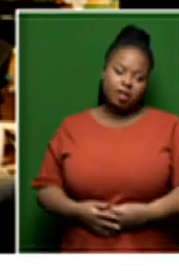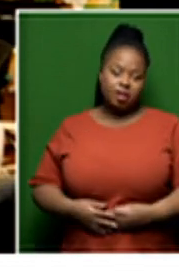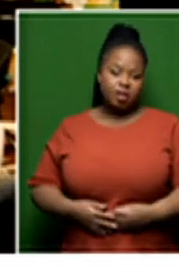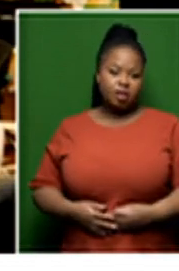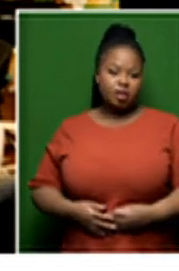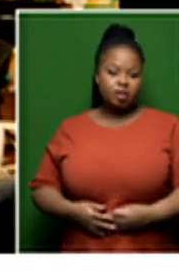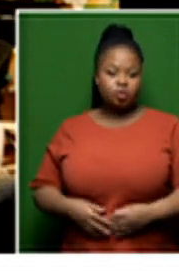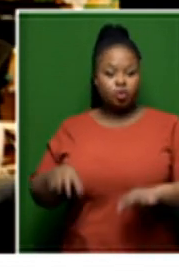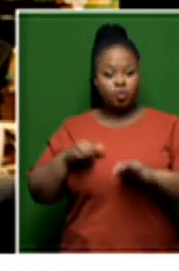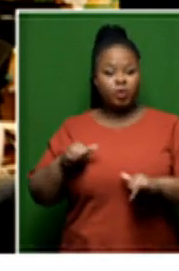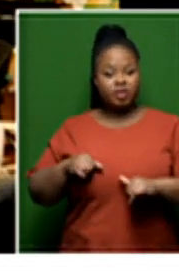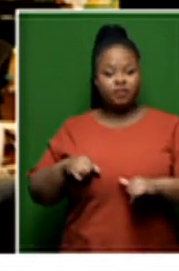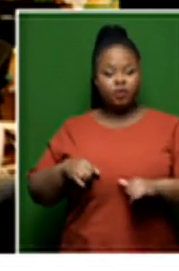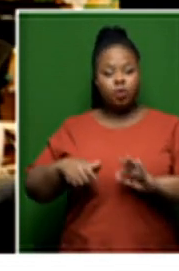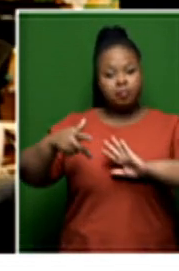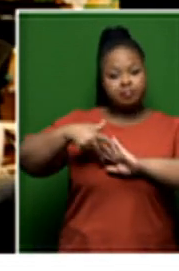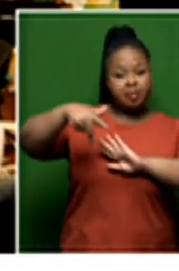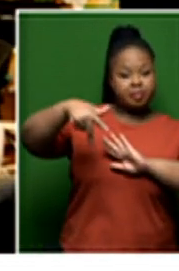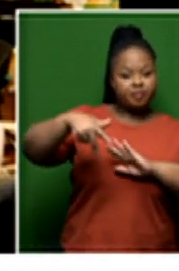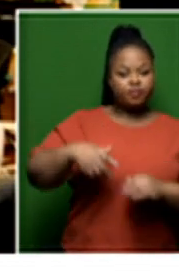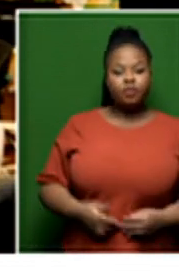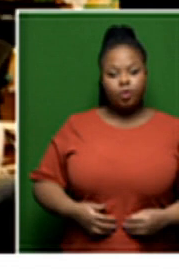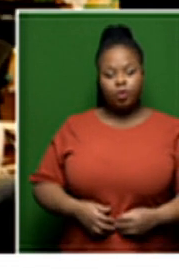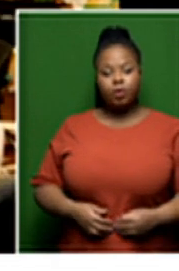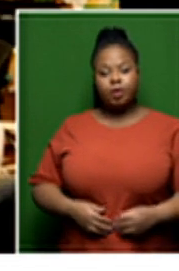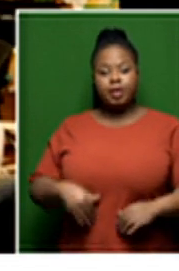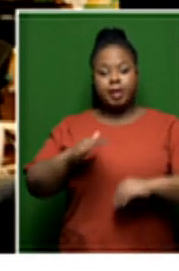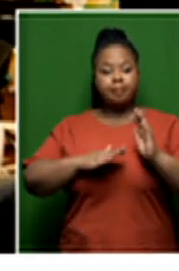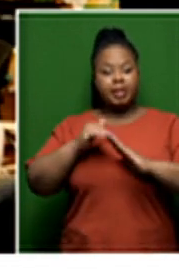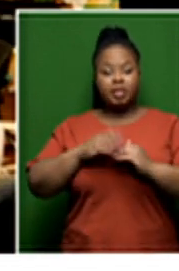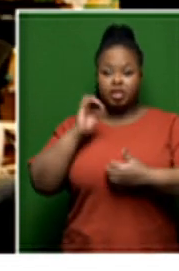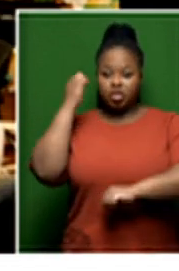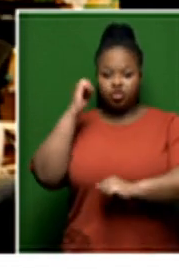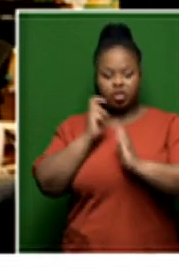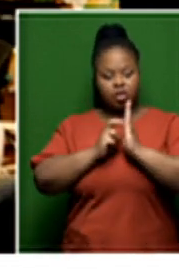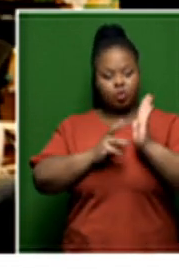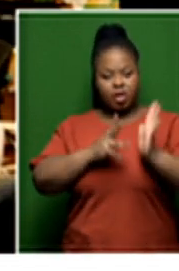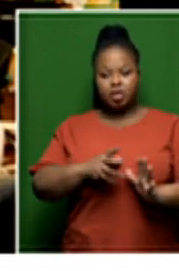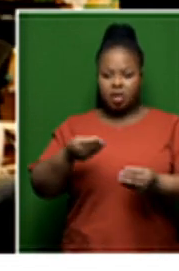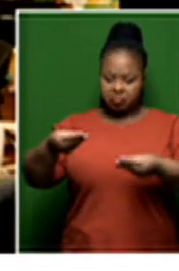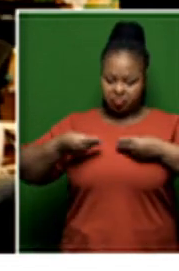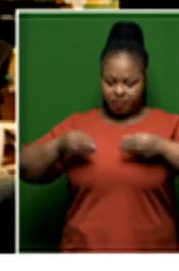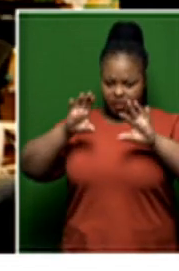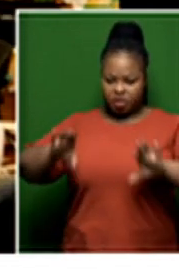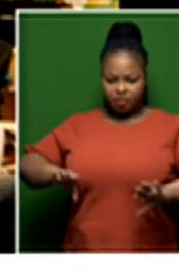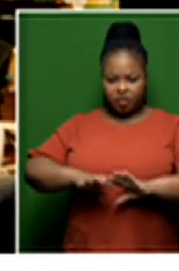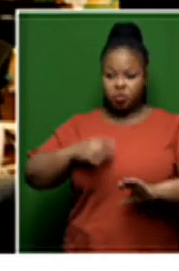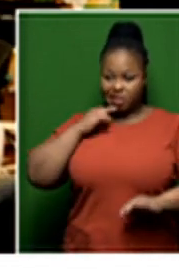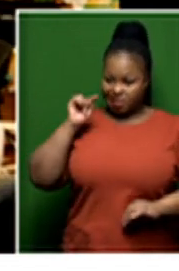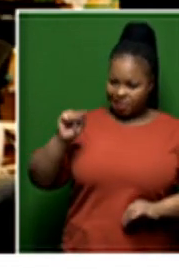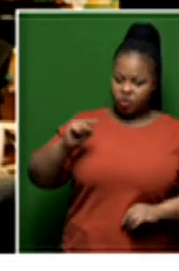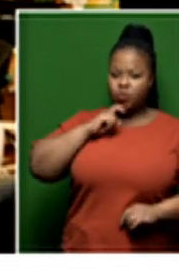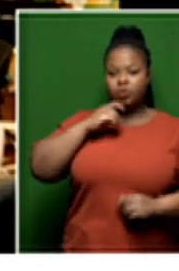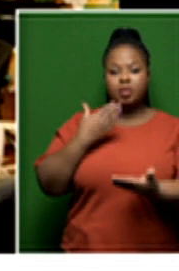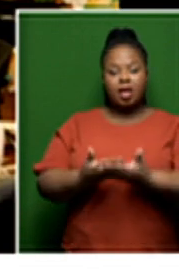for the certification by the built industry regulators to give us the certificate that indeed this particular structure can